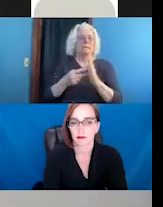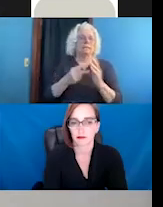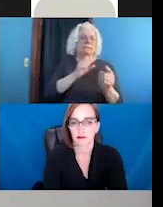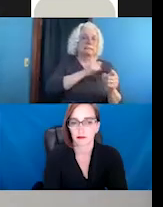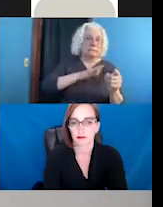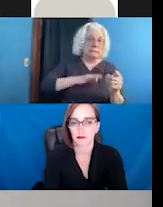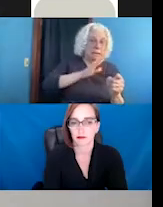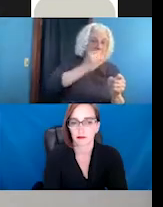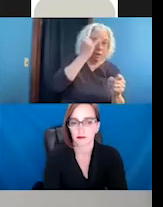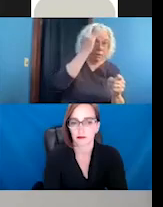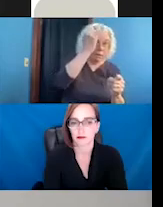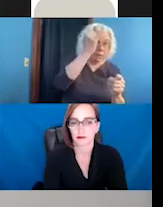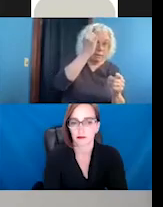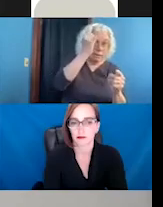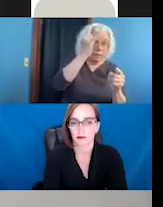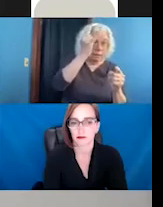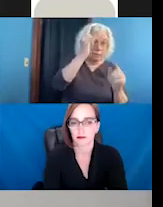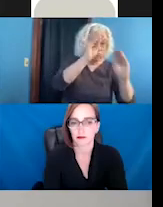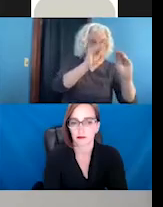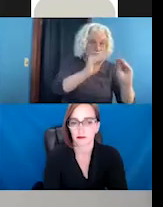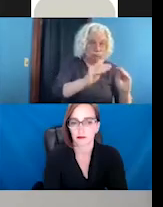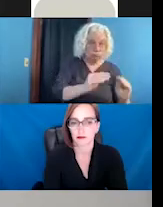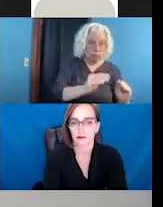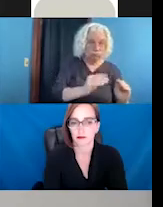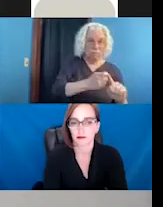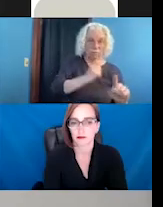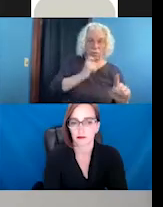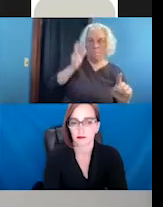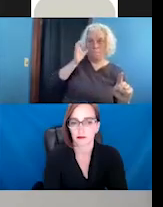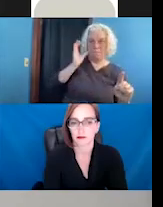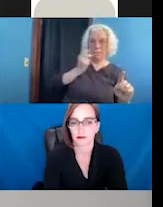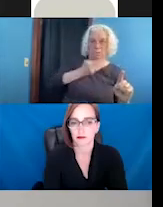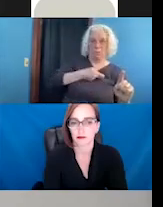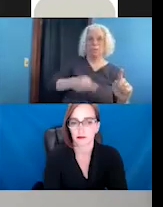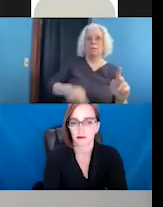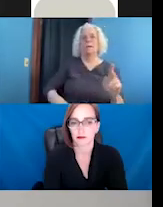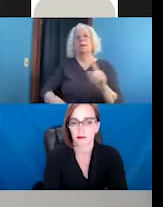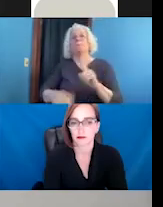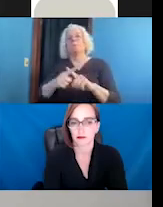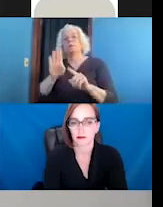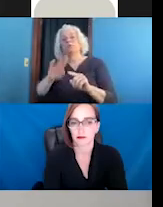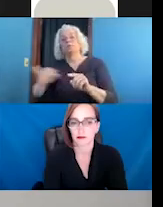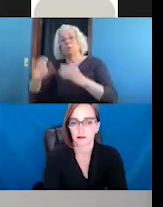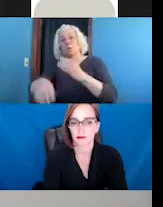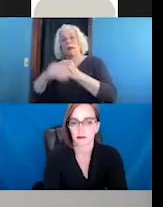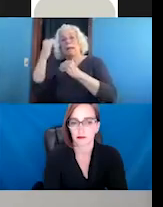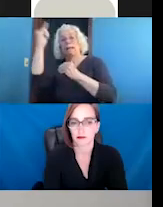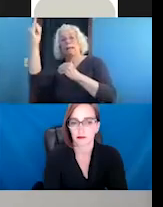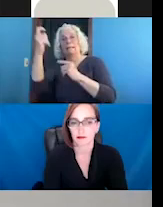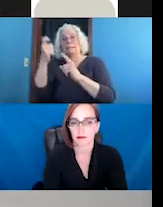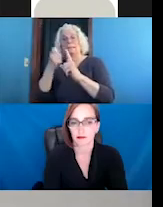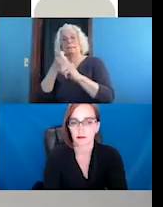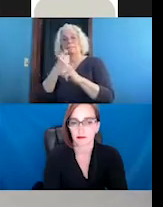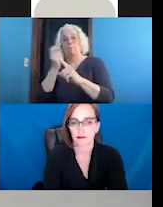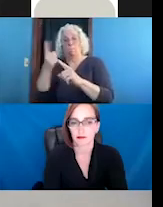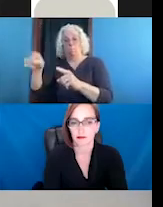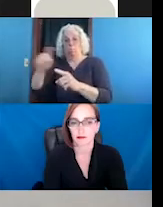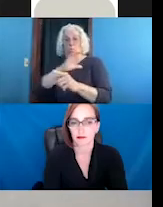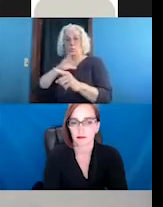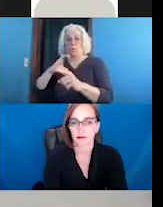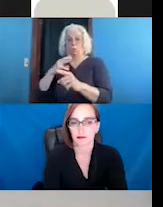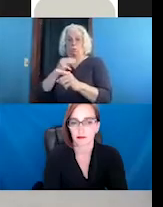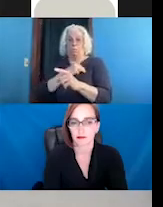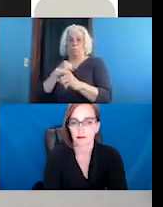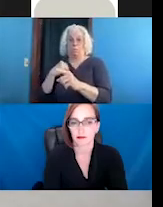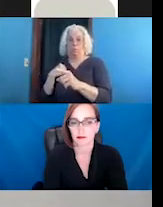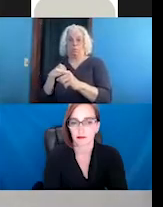generated ideas based on our conversations, and then additional ideas that will come from council members. And we'll